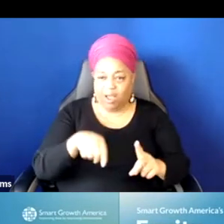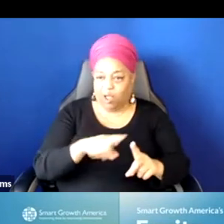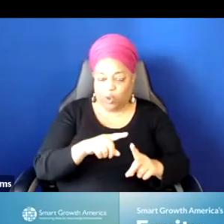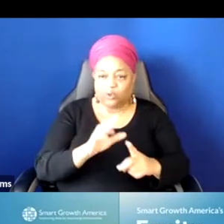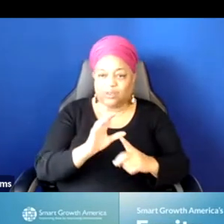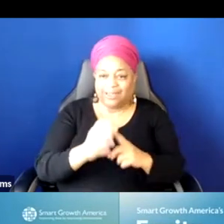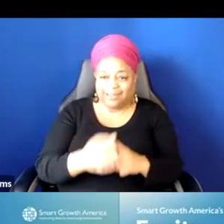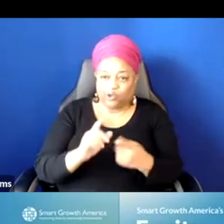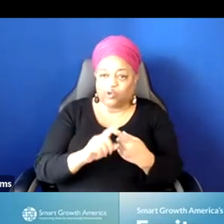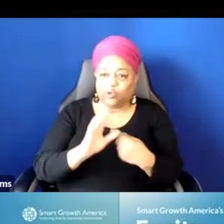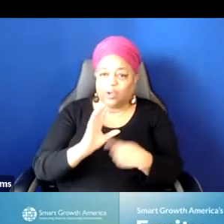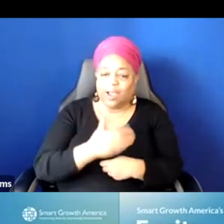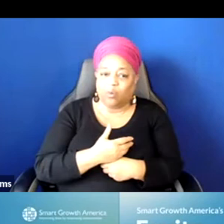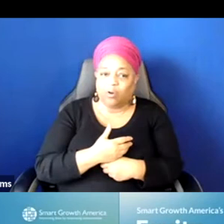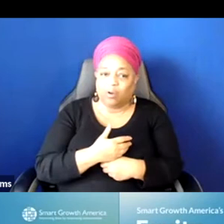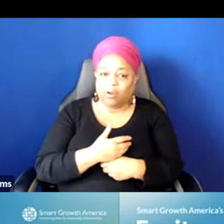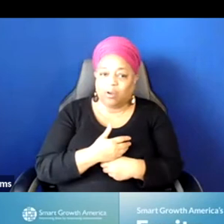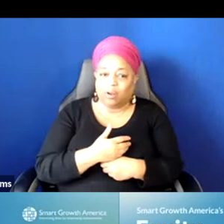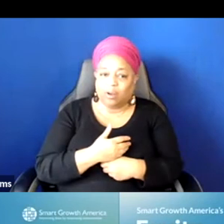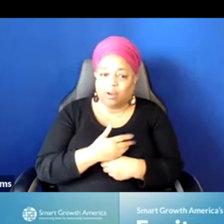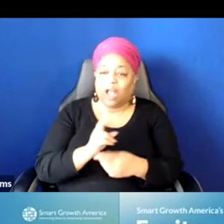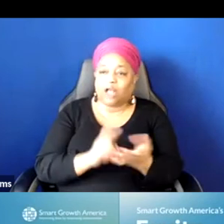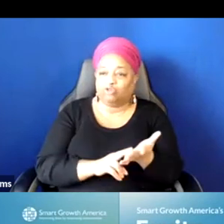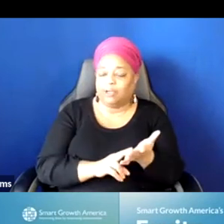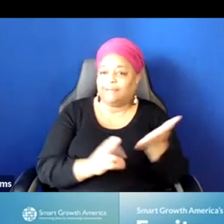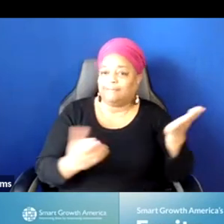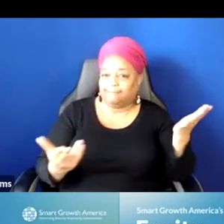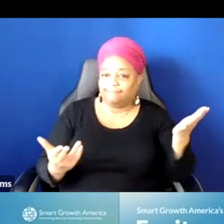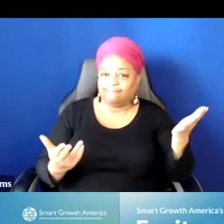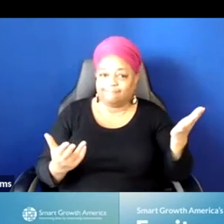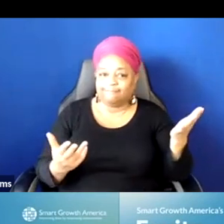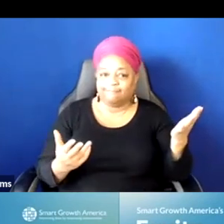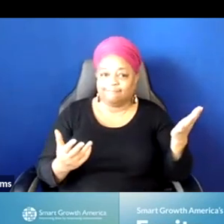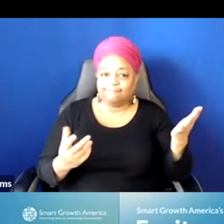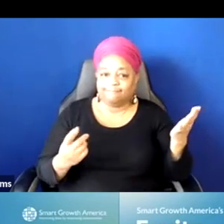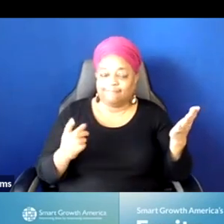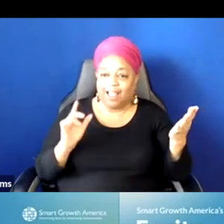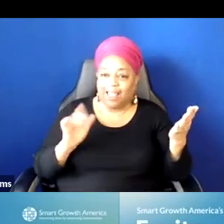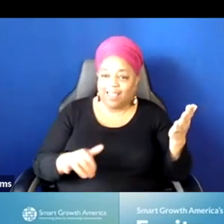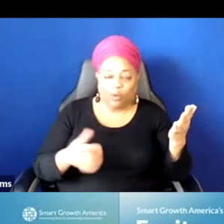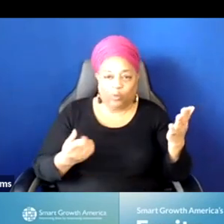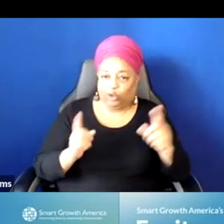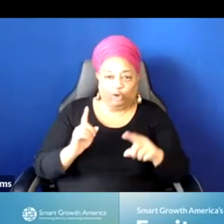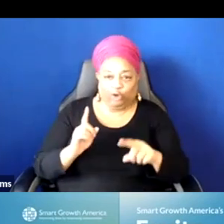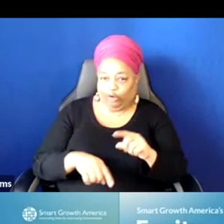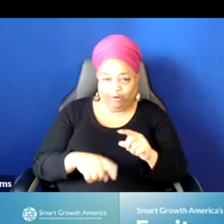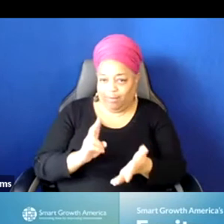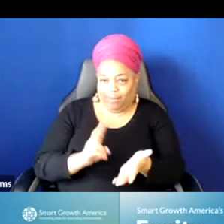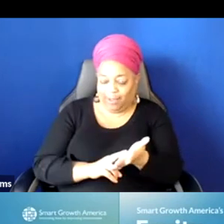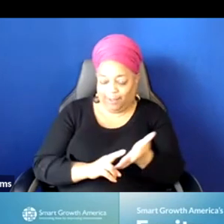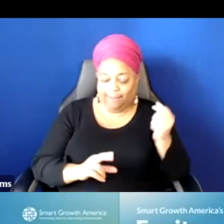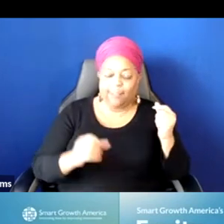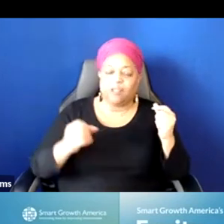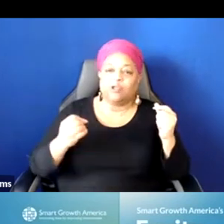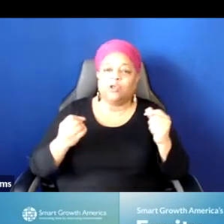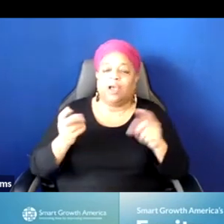conditions to our contract. It was something that we couldn't apply. So we did